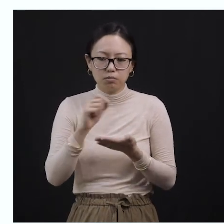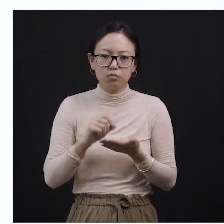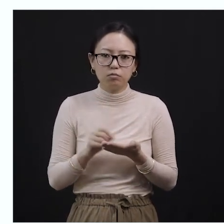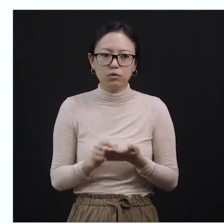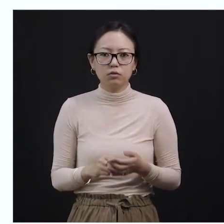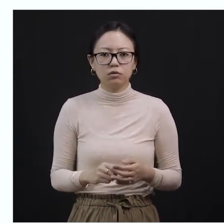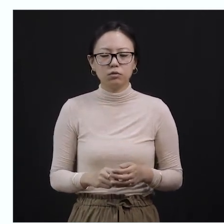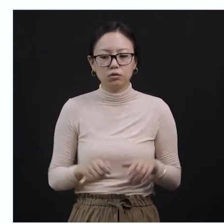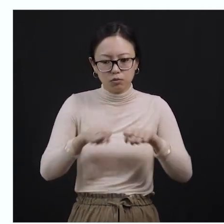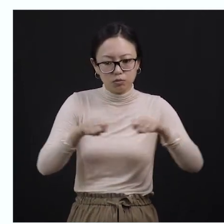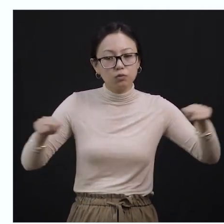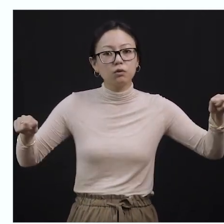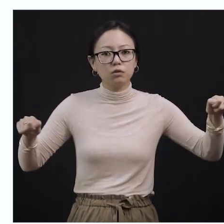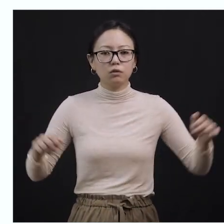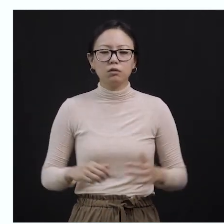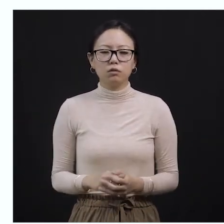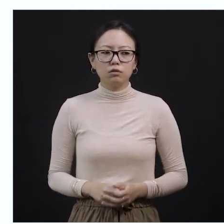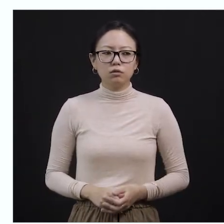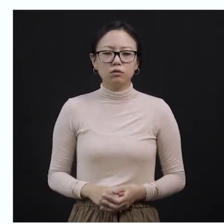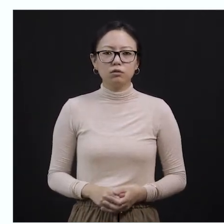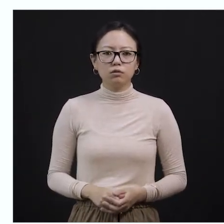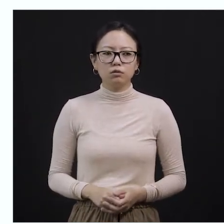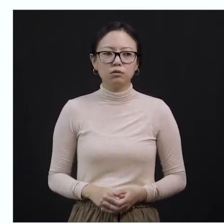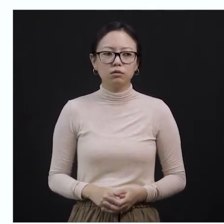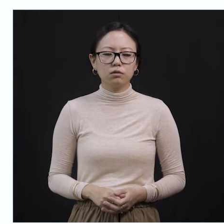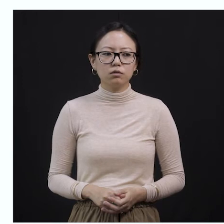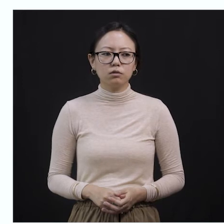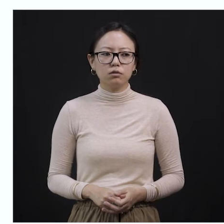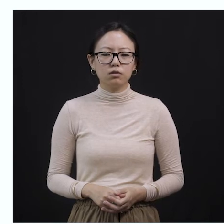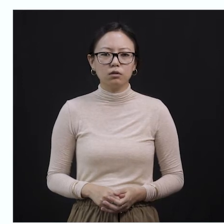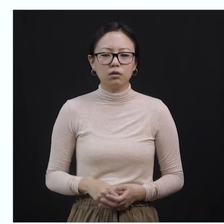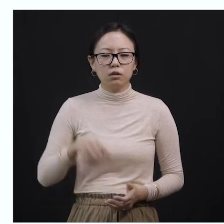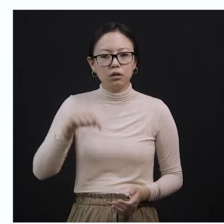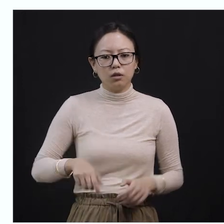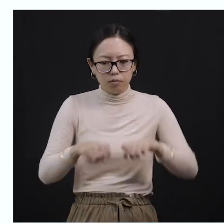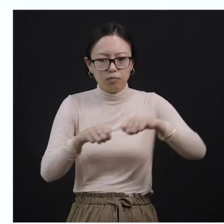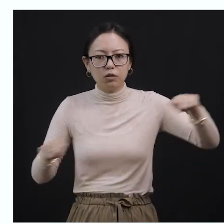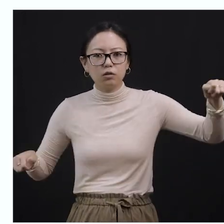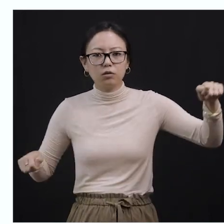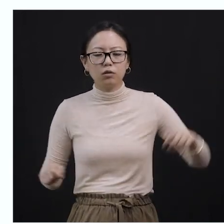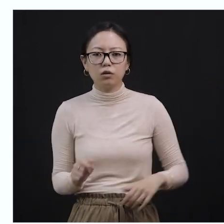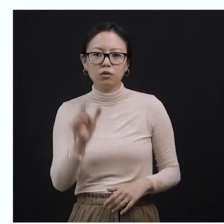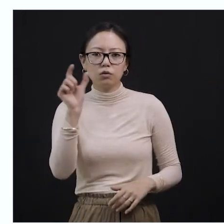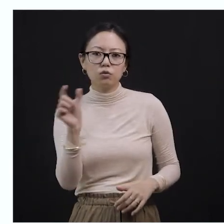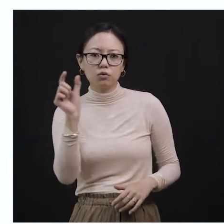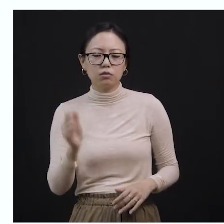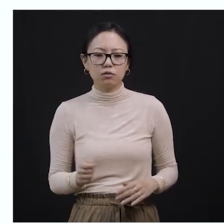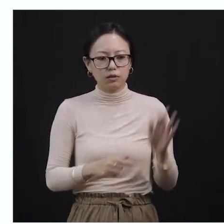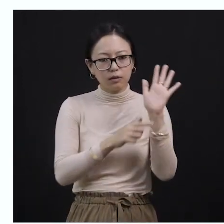right? Another way to measure is measuring with hand span and foot